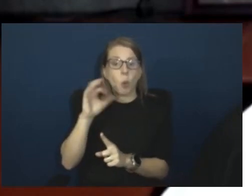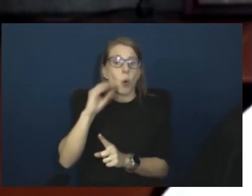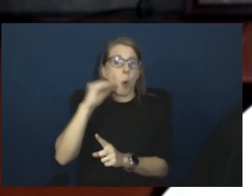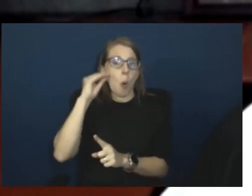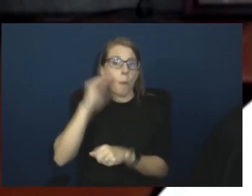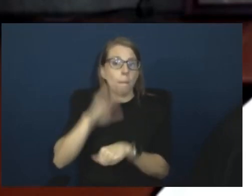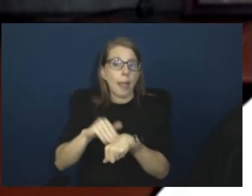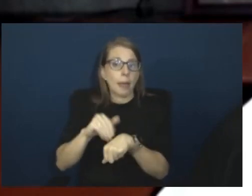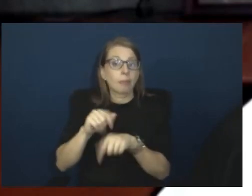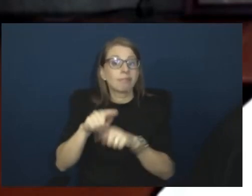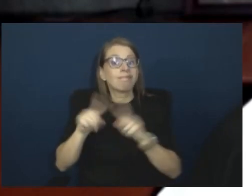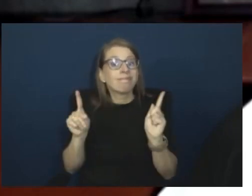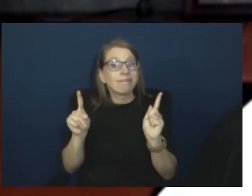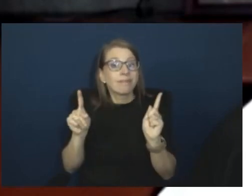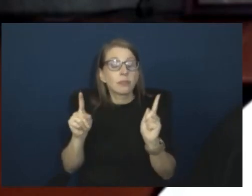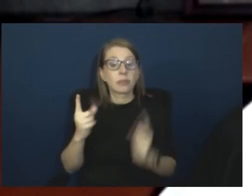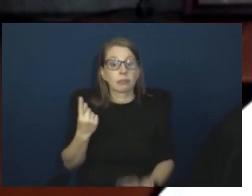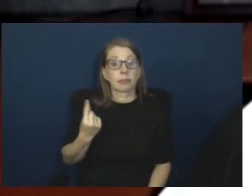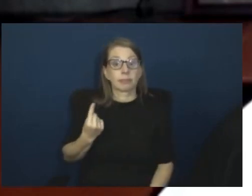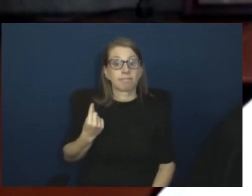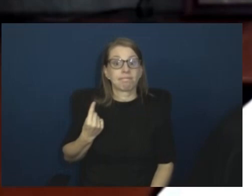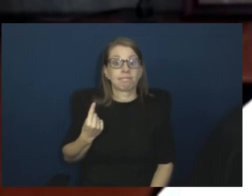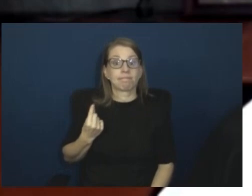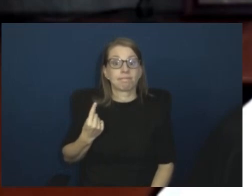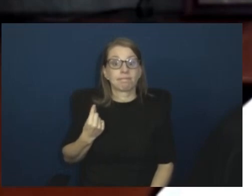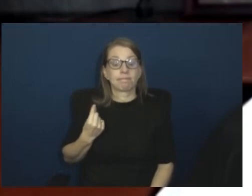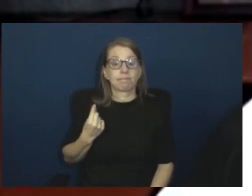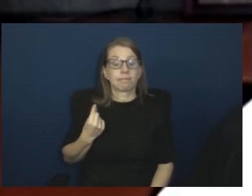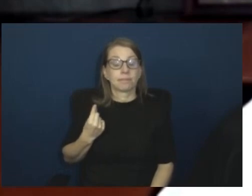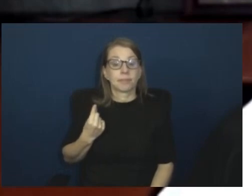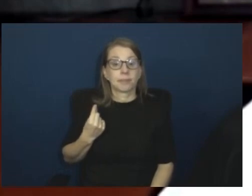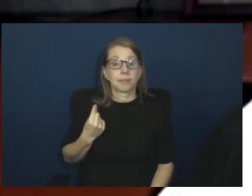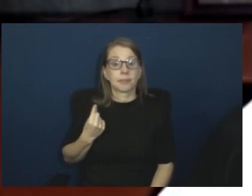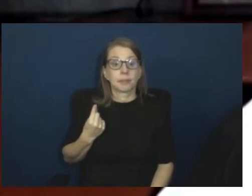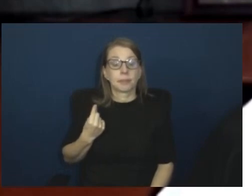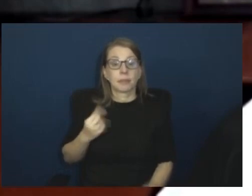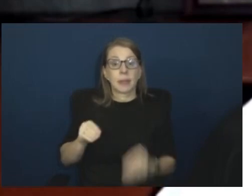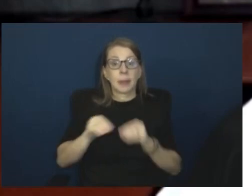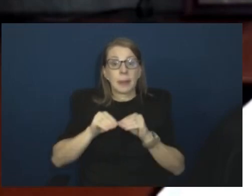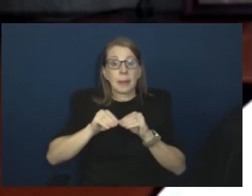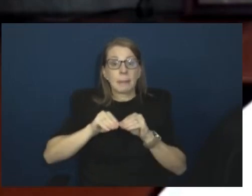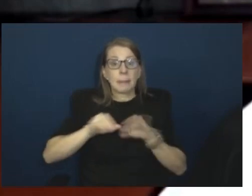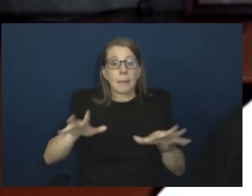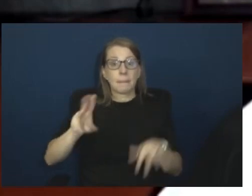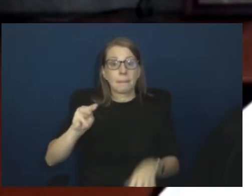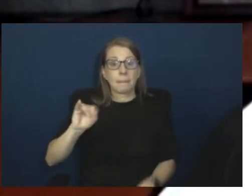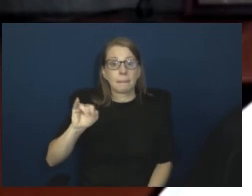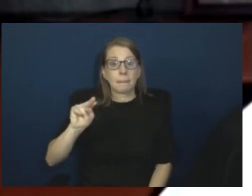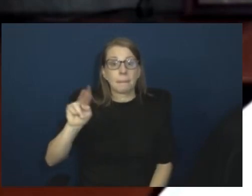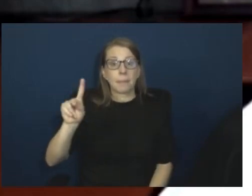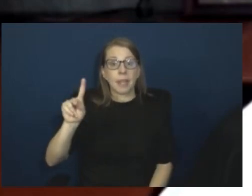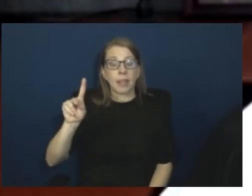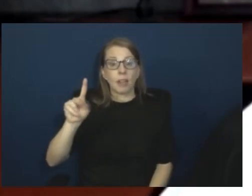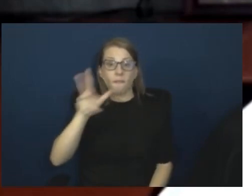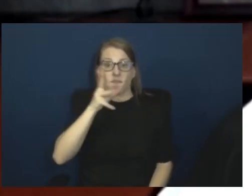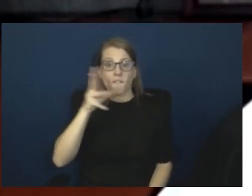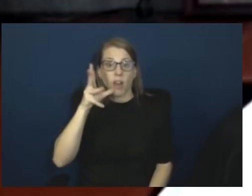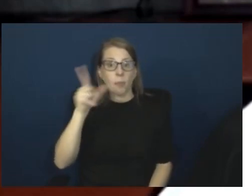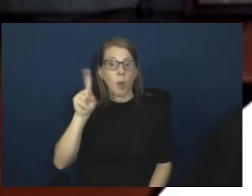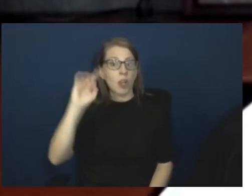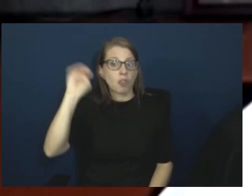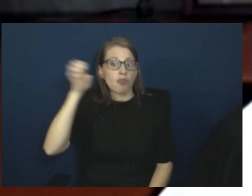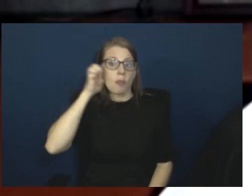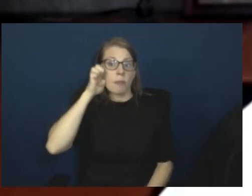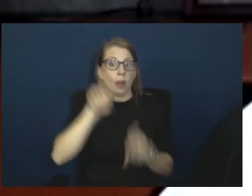However, last year there were significant outbreaks in mink farms in Europe and also in the